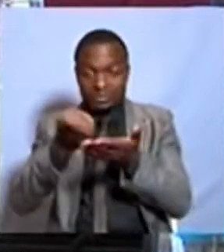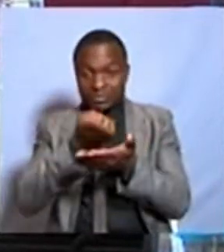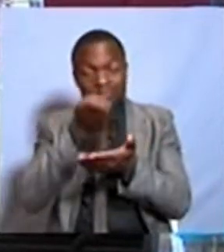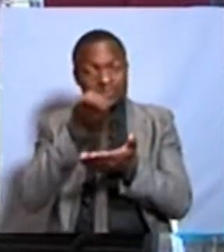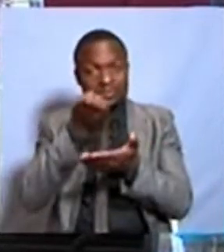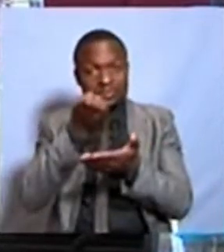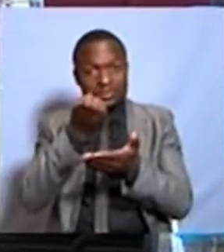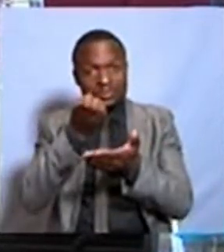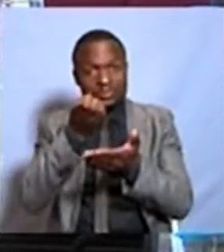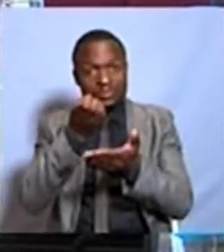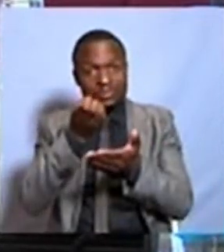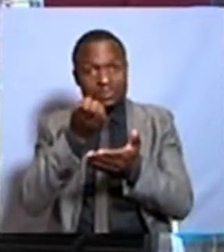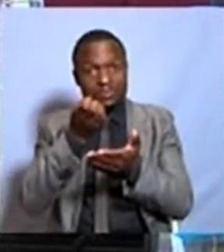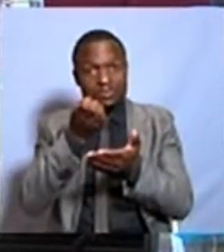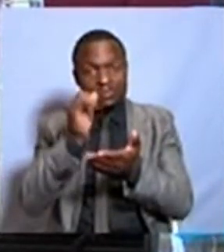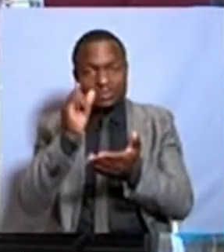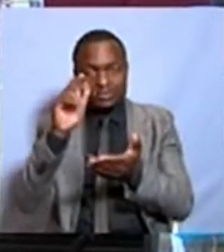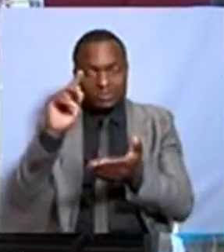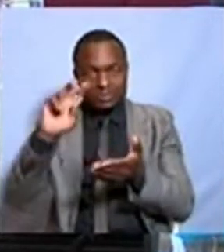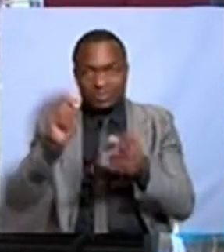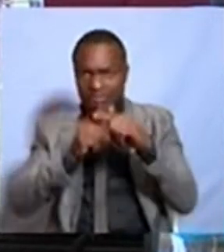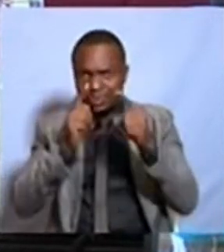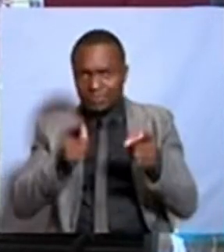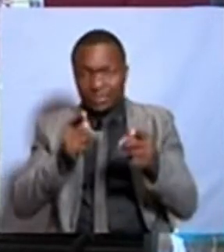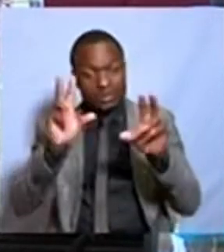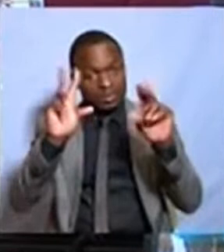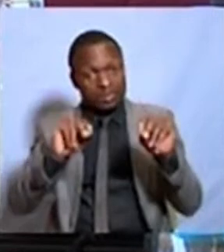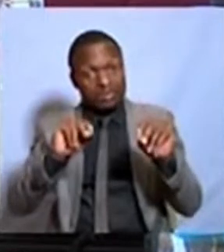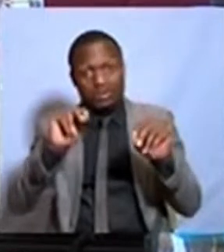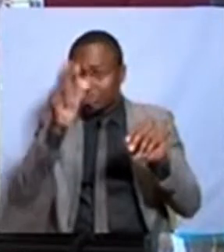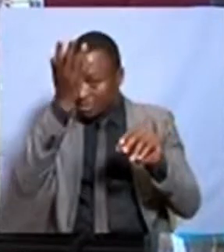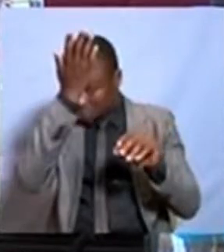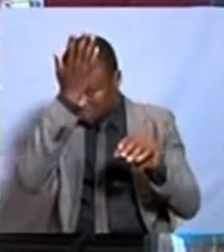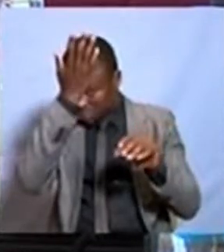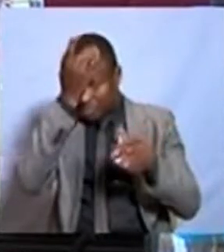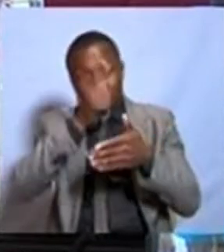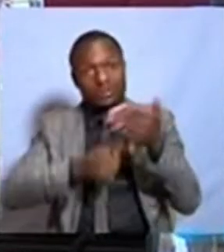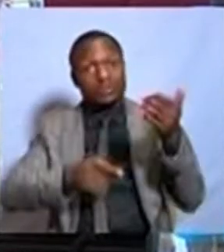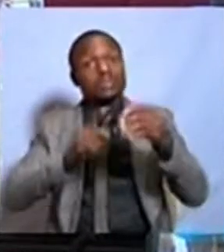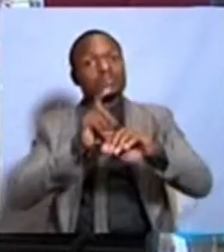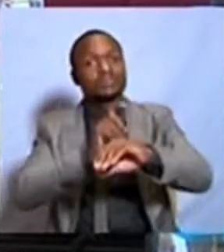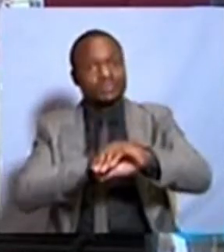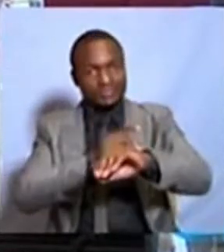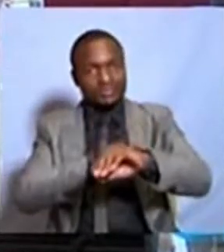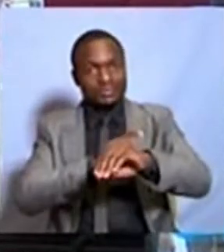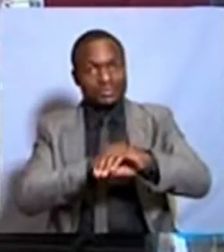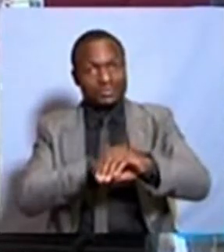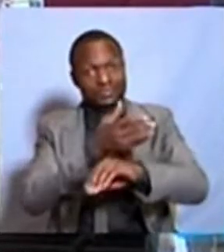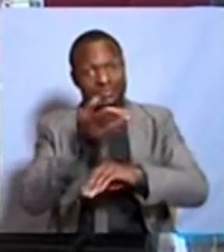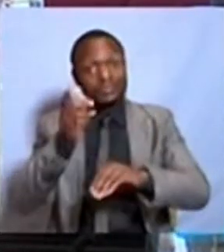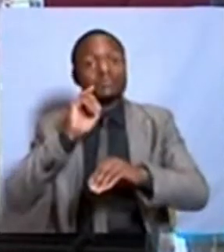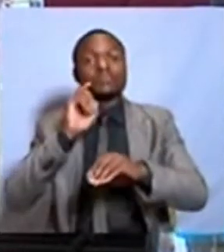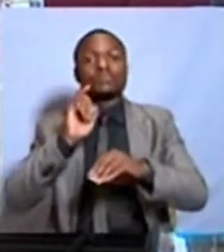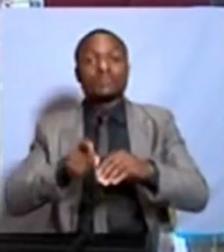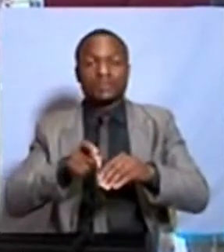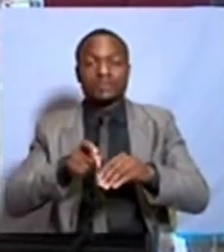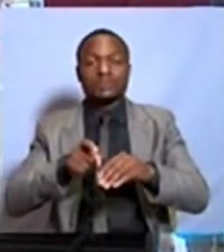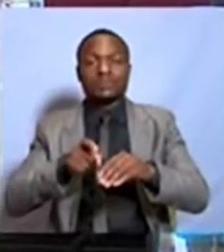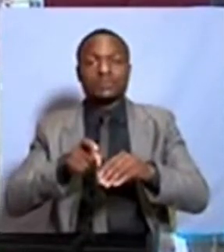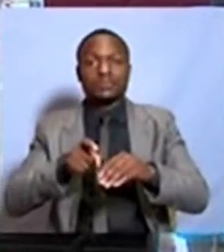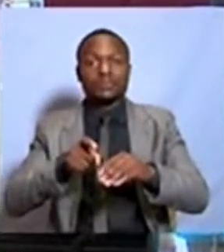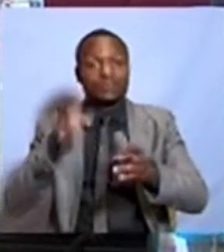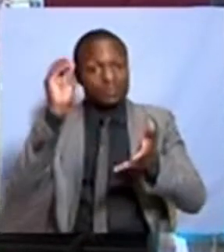but there is no dates as to what is the period, because it should be in context of a certain